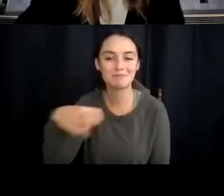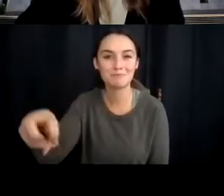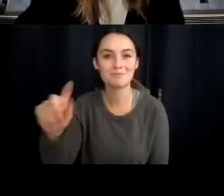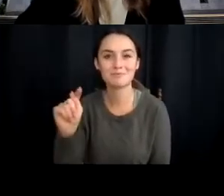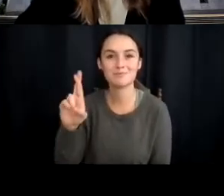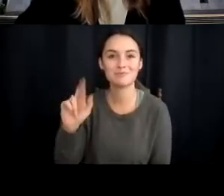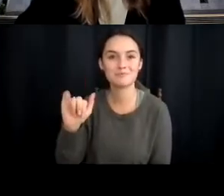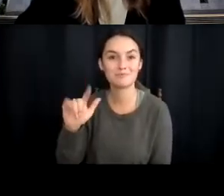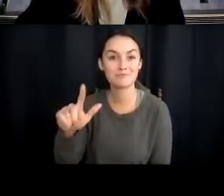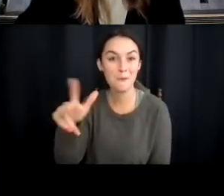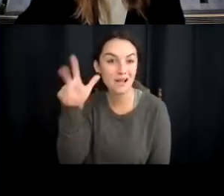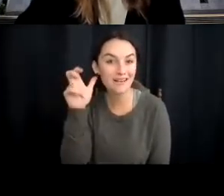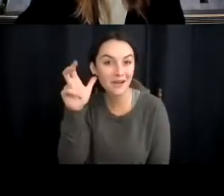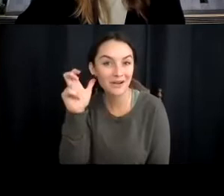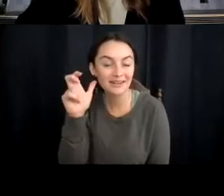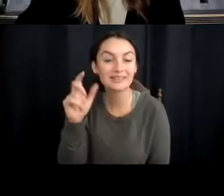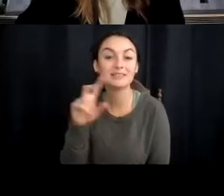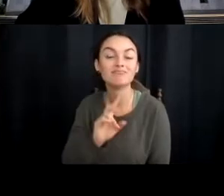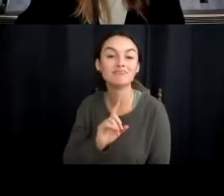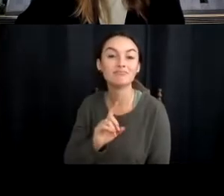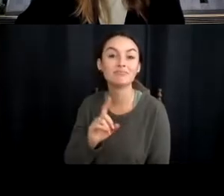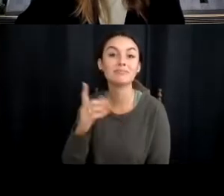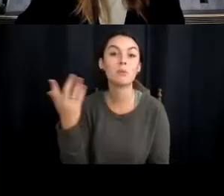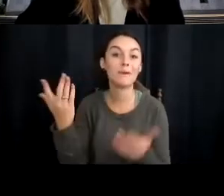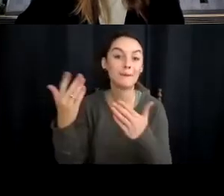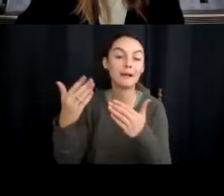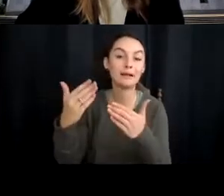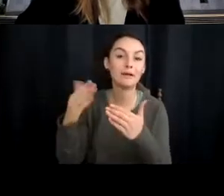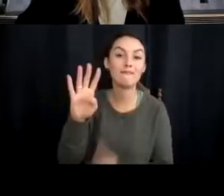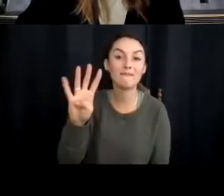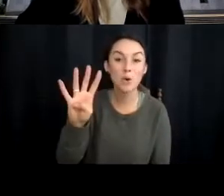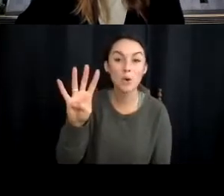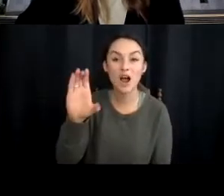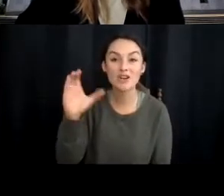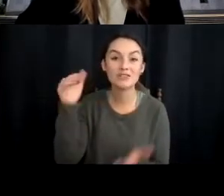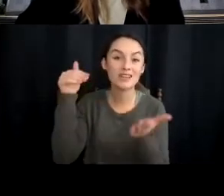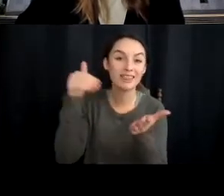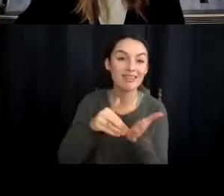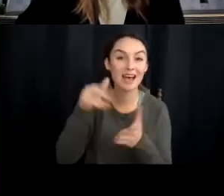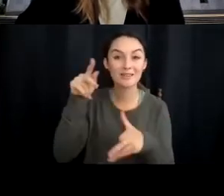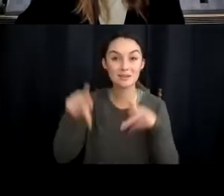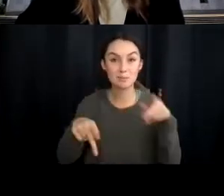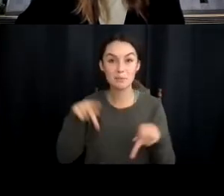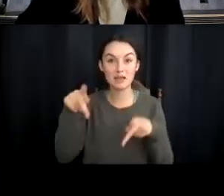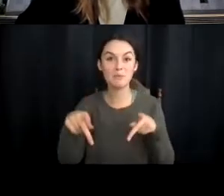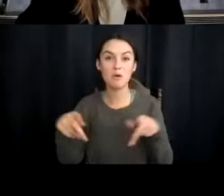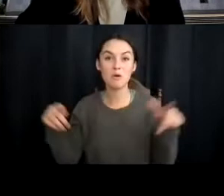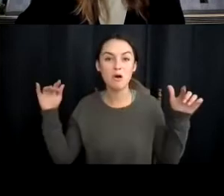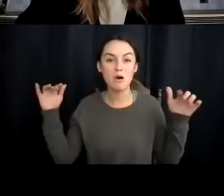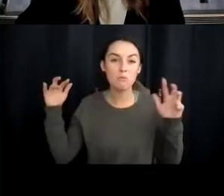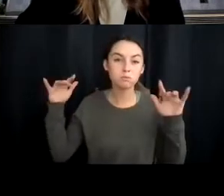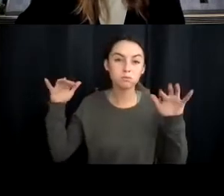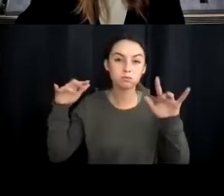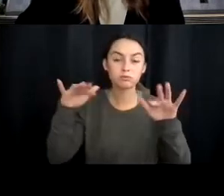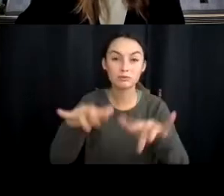right? Now, eventually, over 400,000 people would make the very treacherous journey from